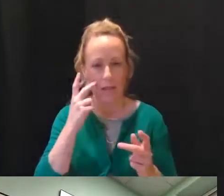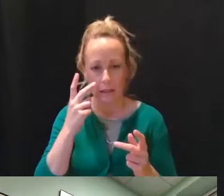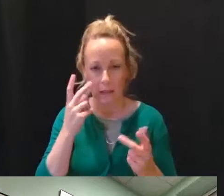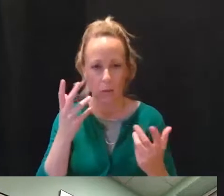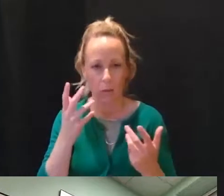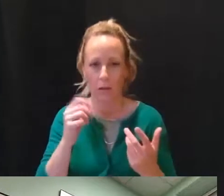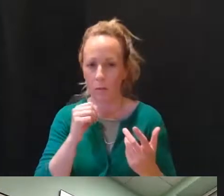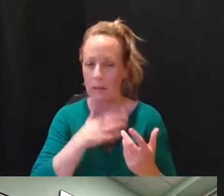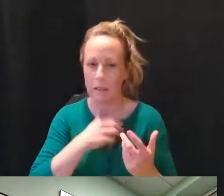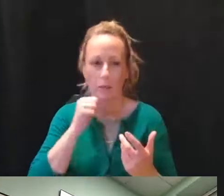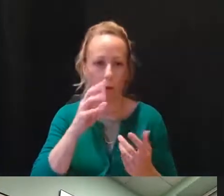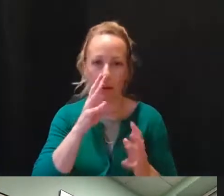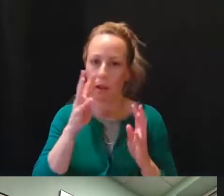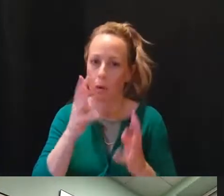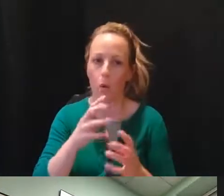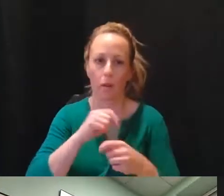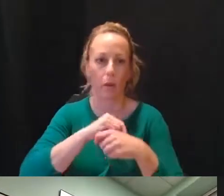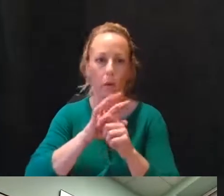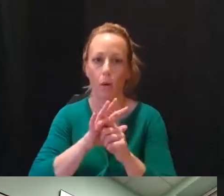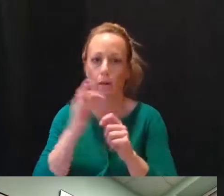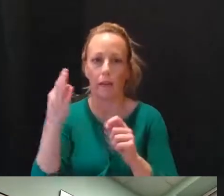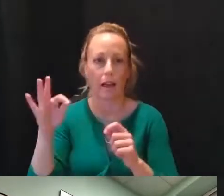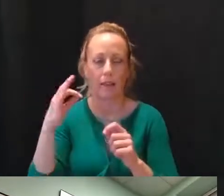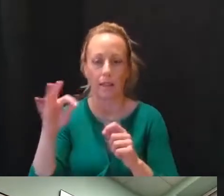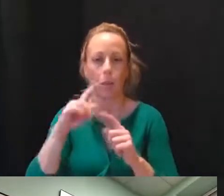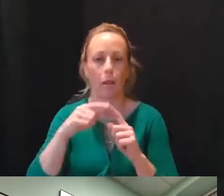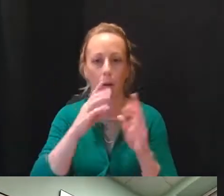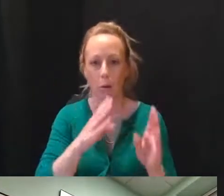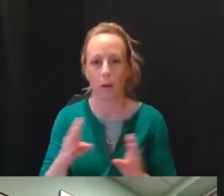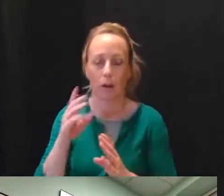ignore the COVID-19 while they're getting prepared for flu.